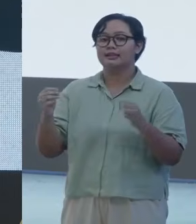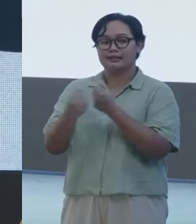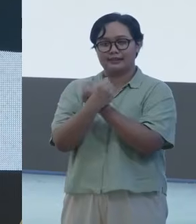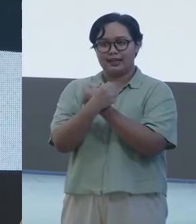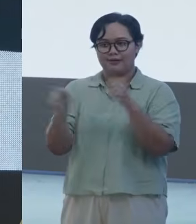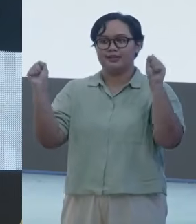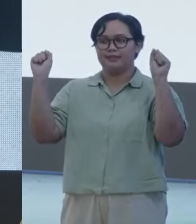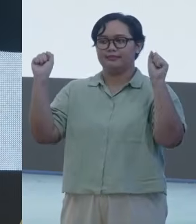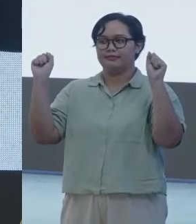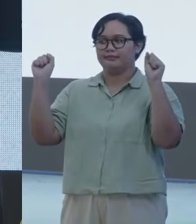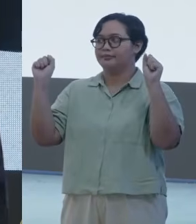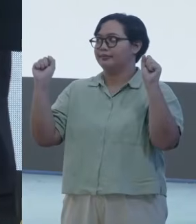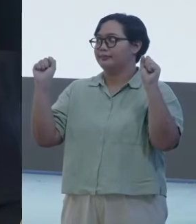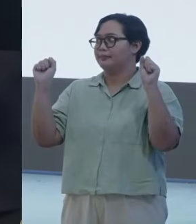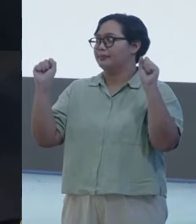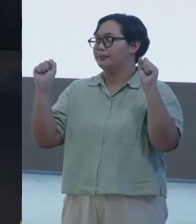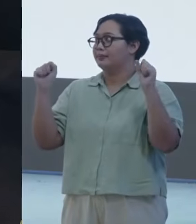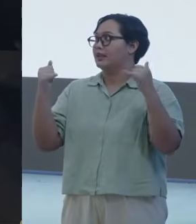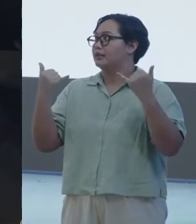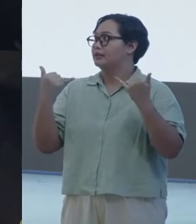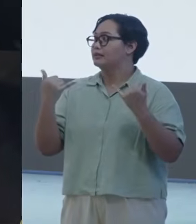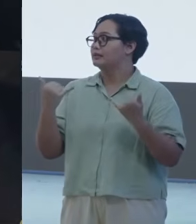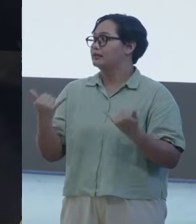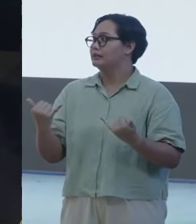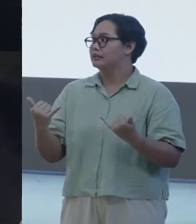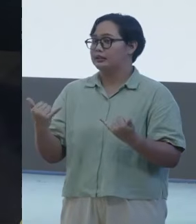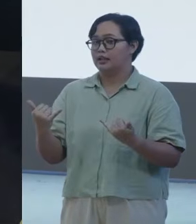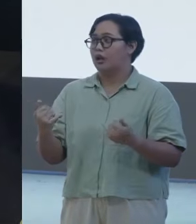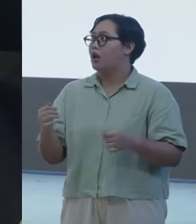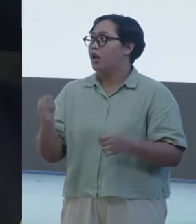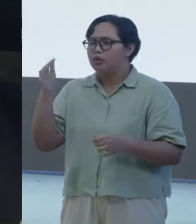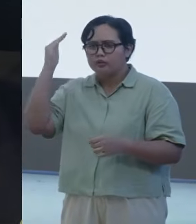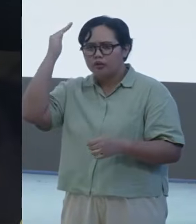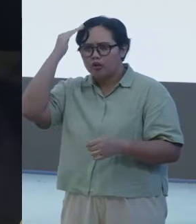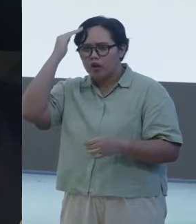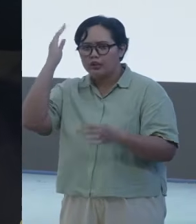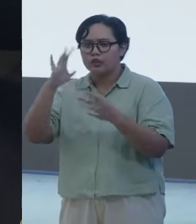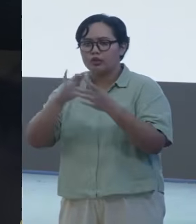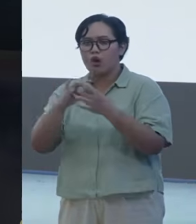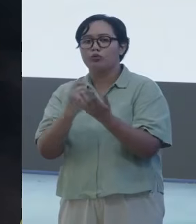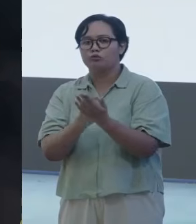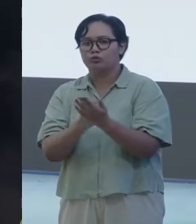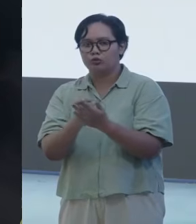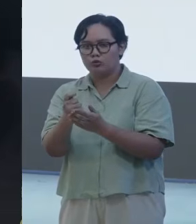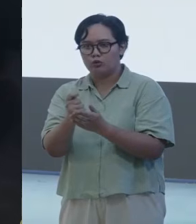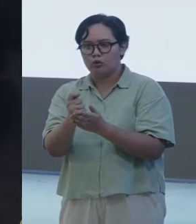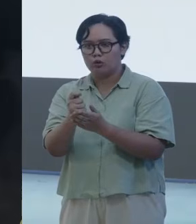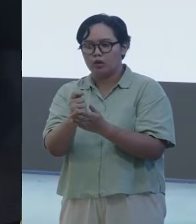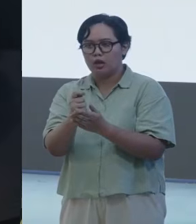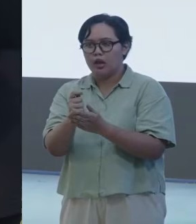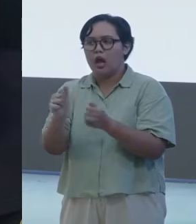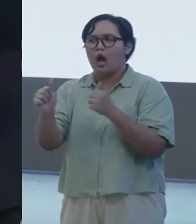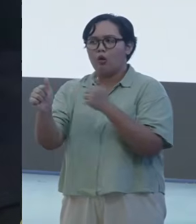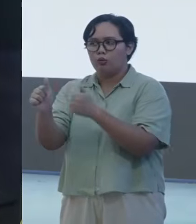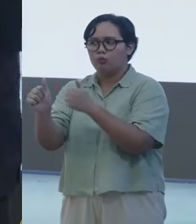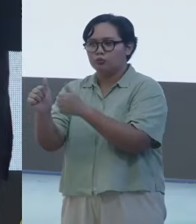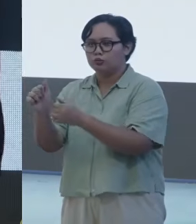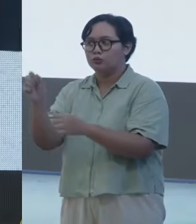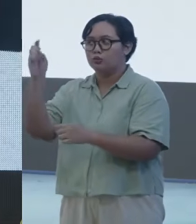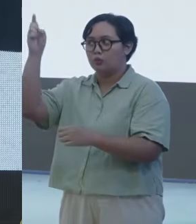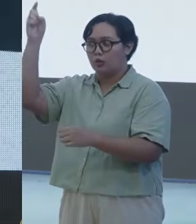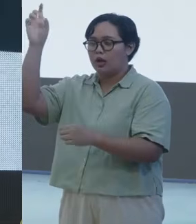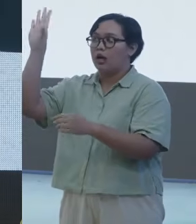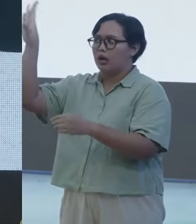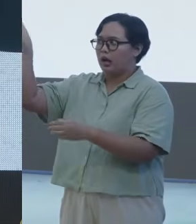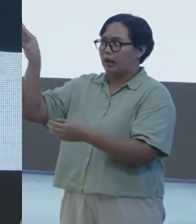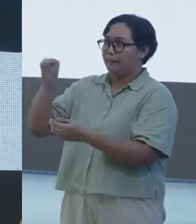No? Ito po, and their knowledge of the truth which accords with godliness,